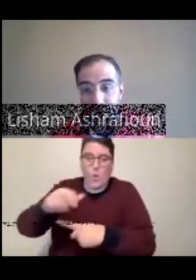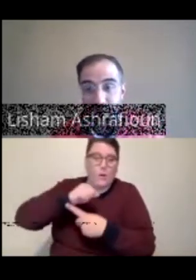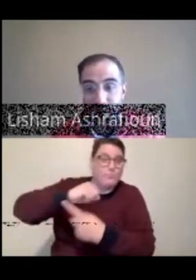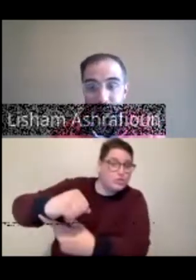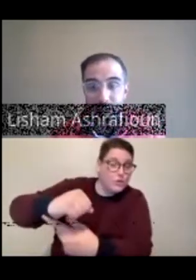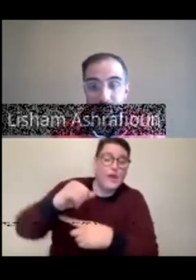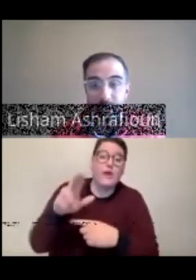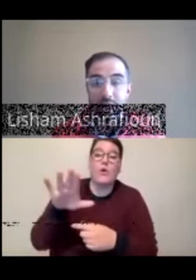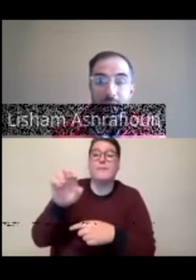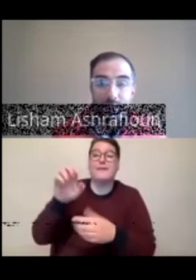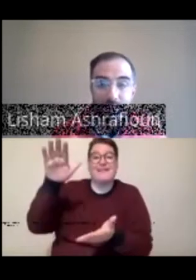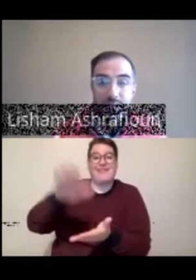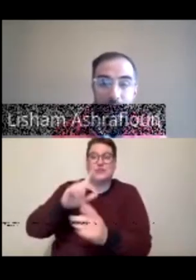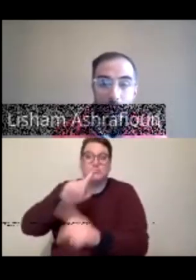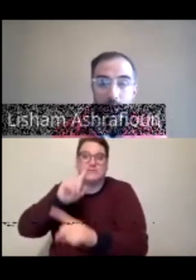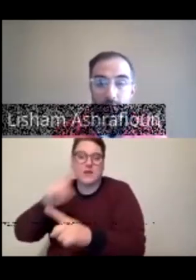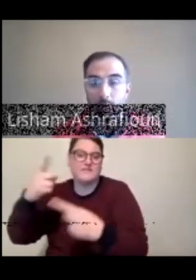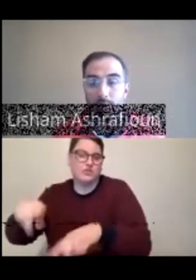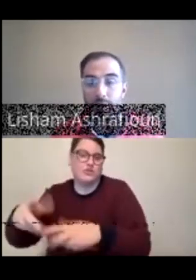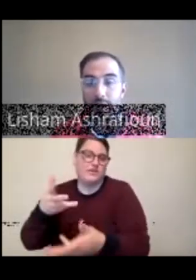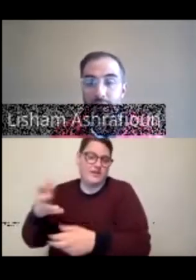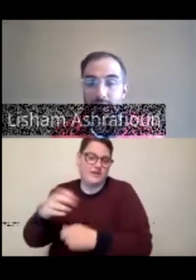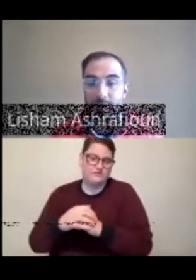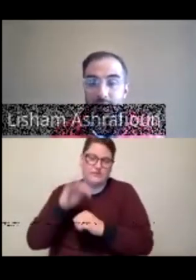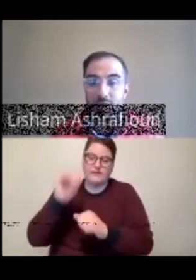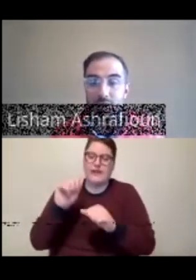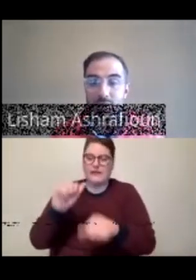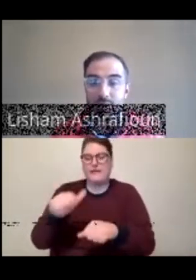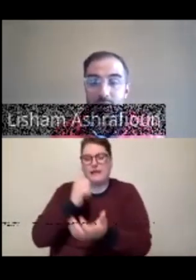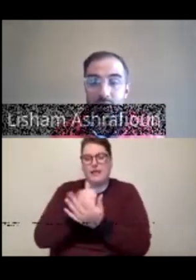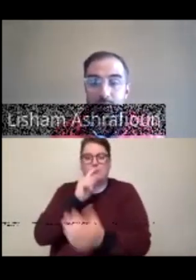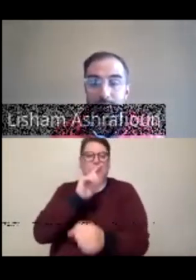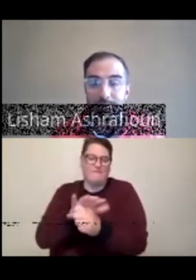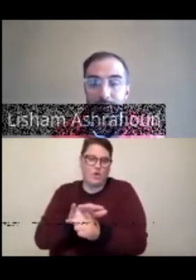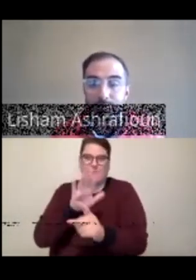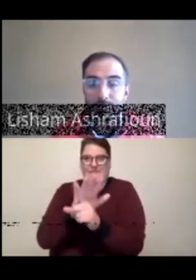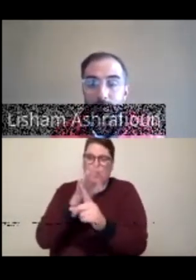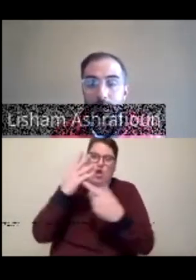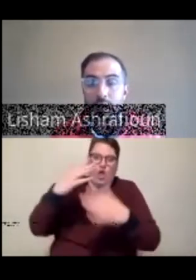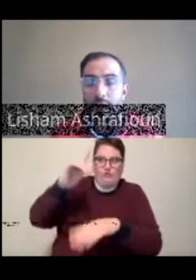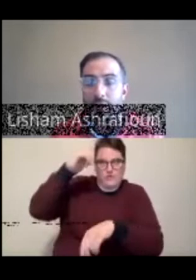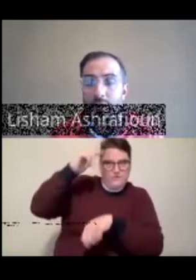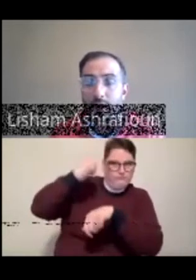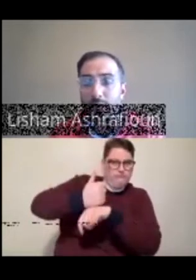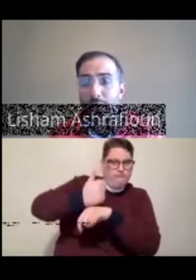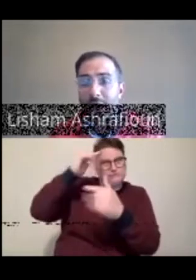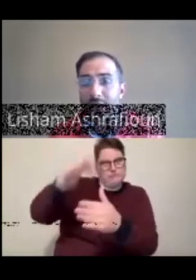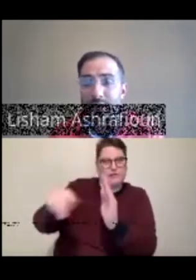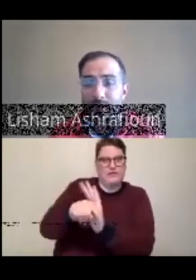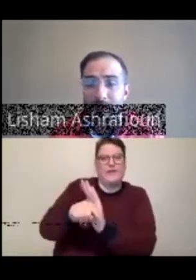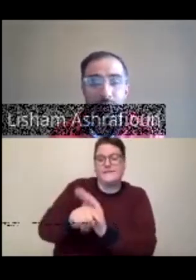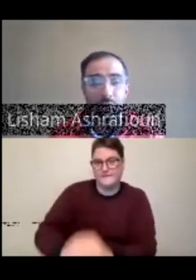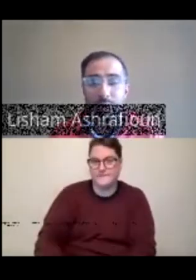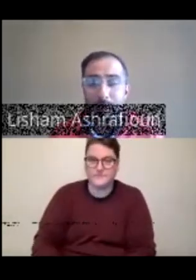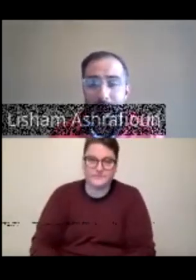during interactions. And this can help confirm their negative expectations and beliefs. And then further